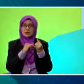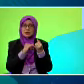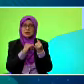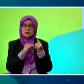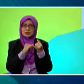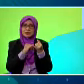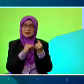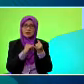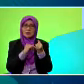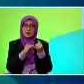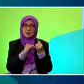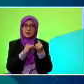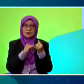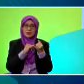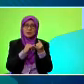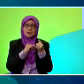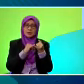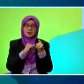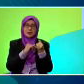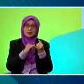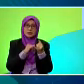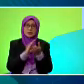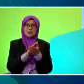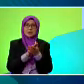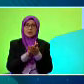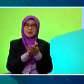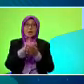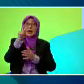we have bread and fermented rice,